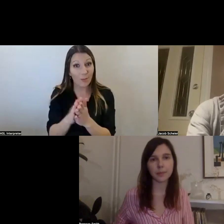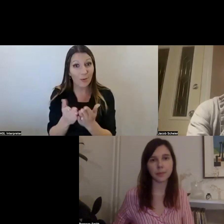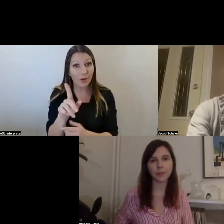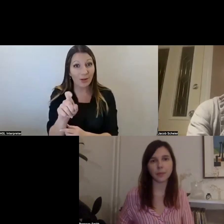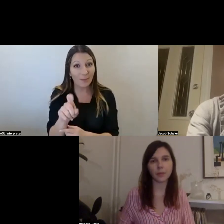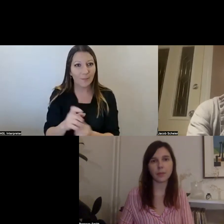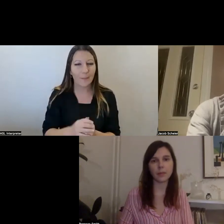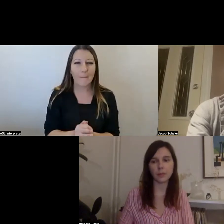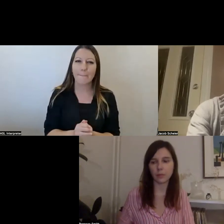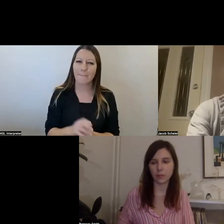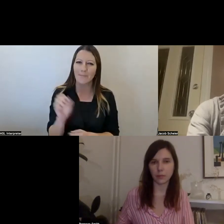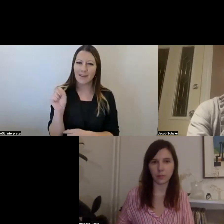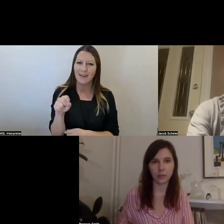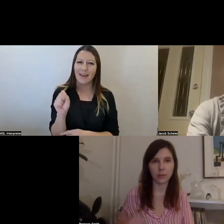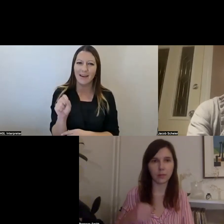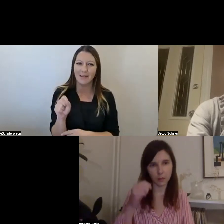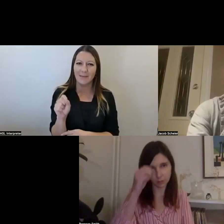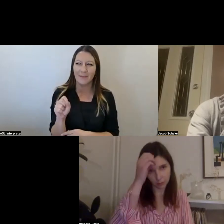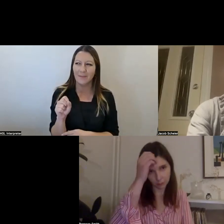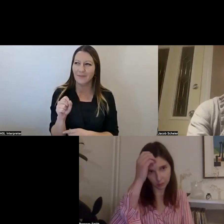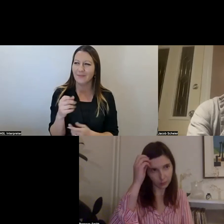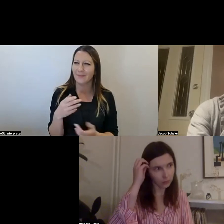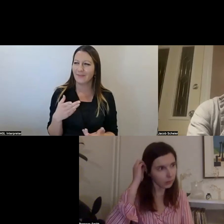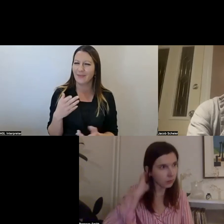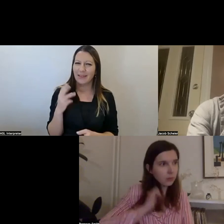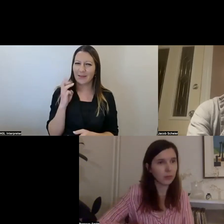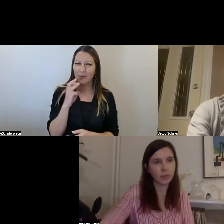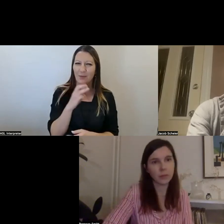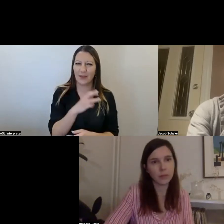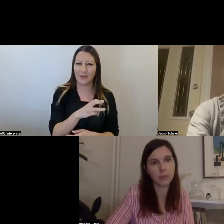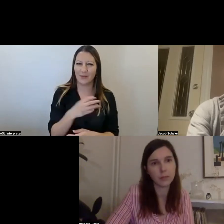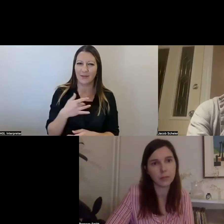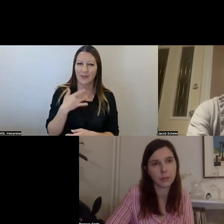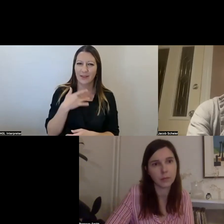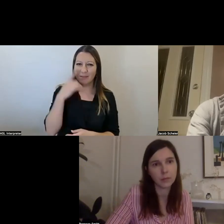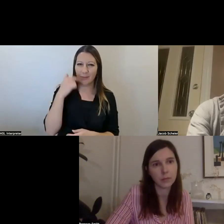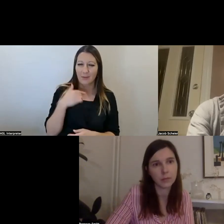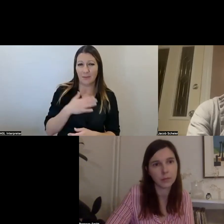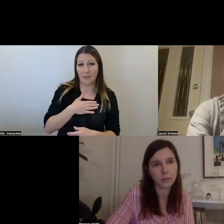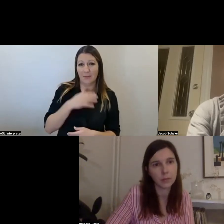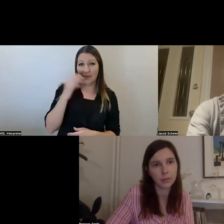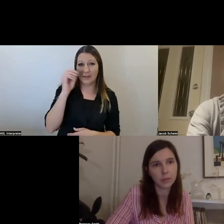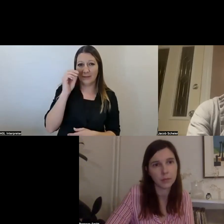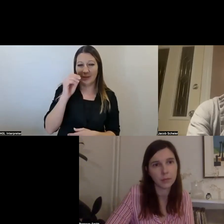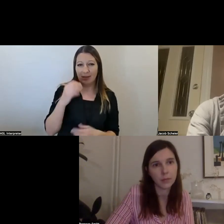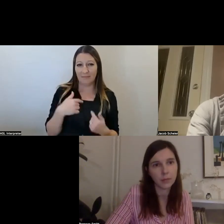weirdness of being, speaking for myself, I'm pretty,